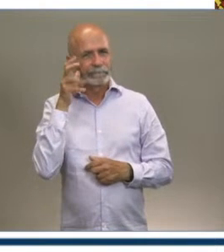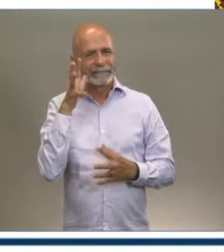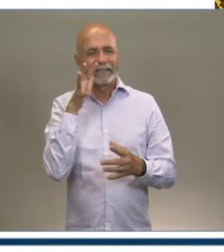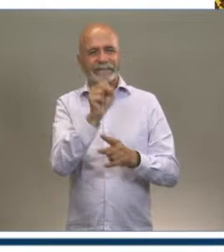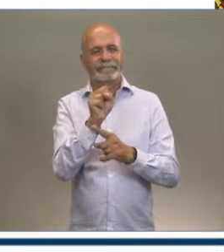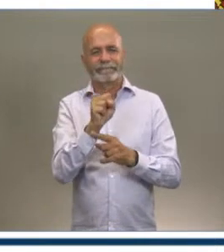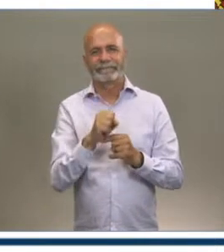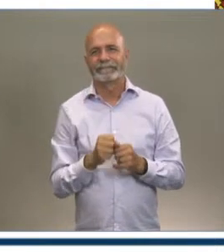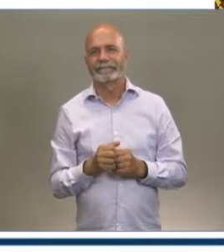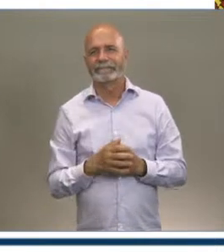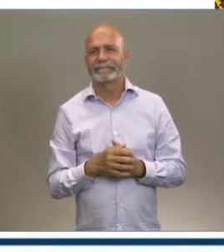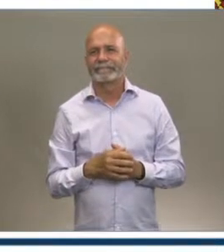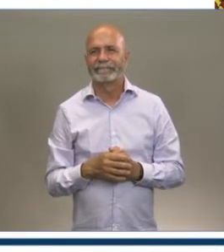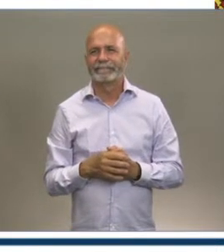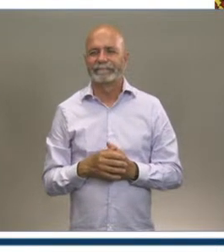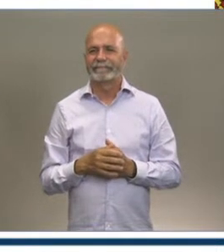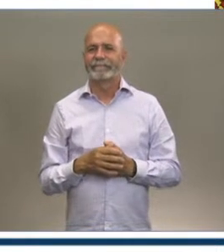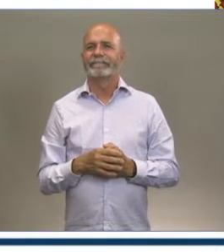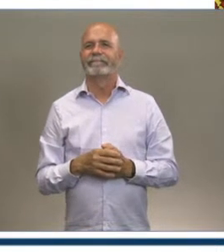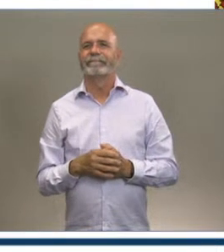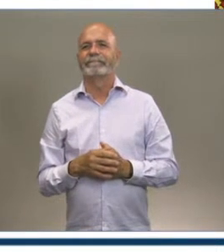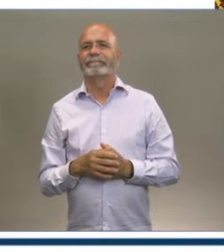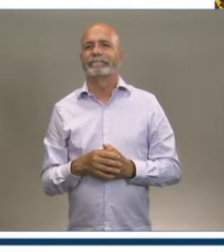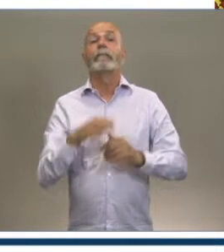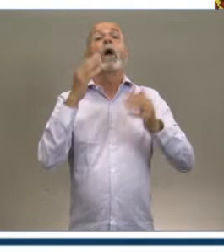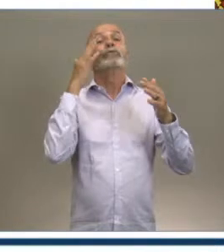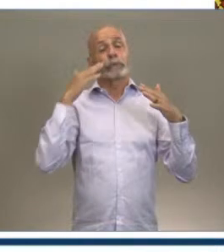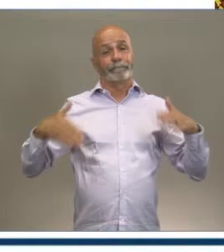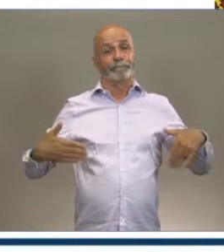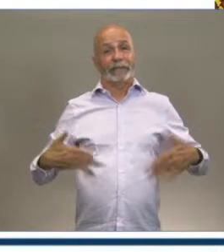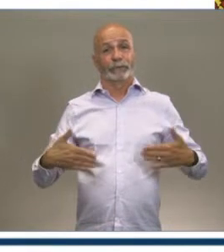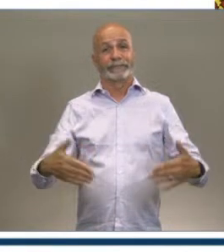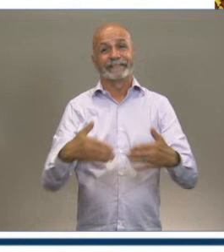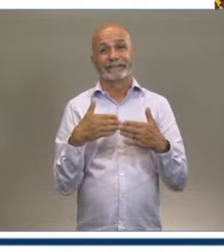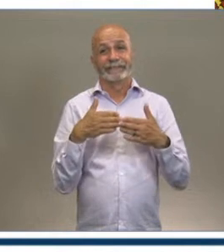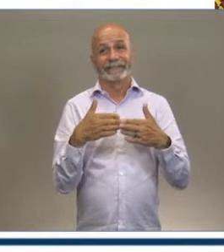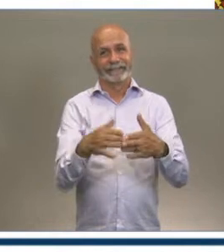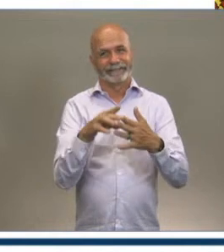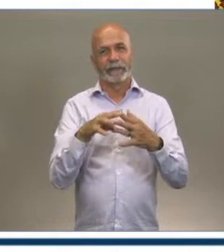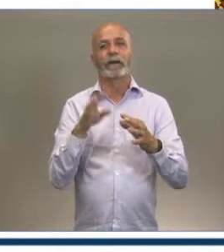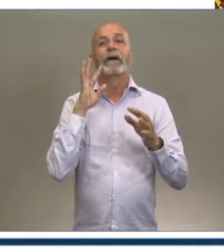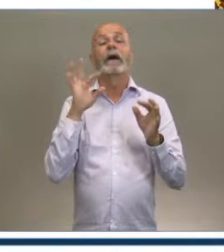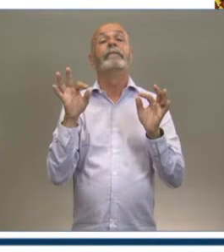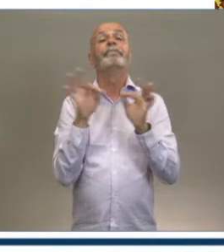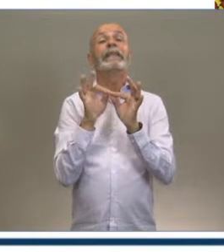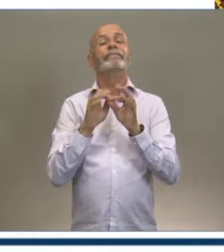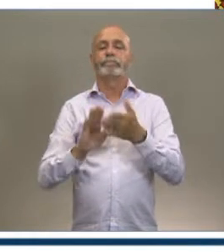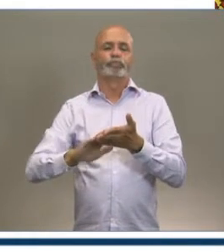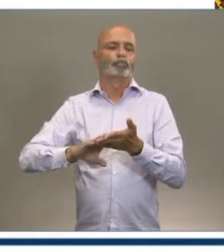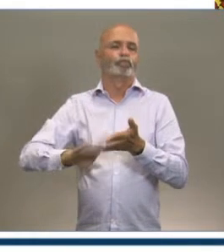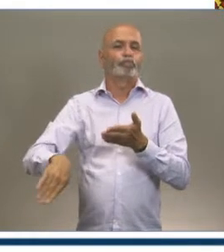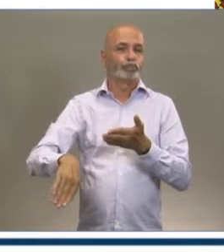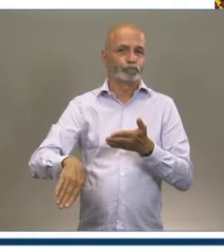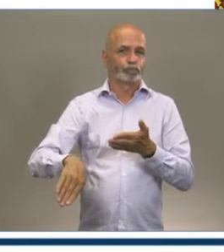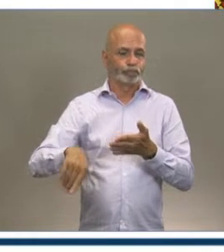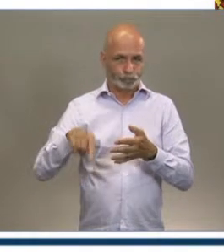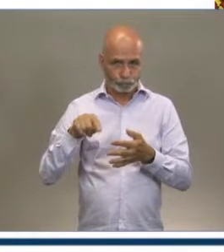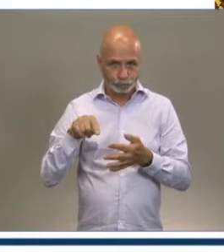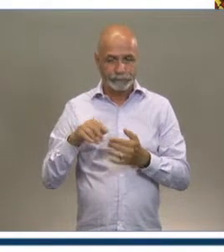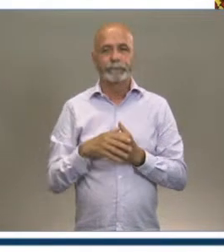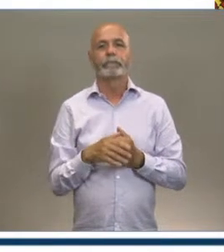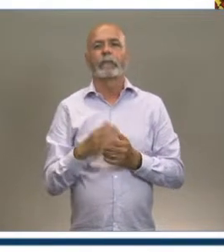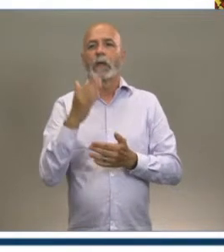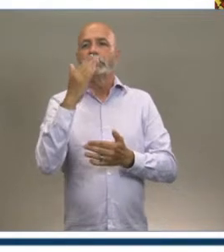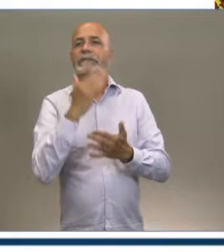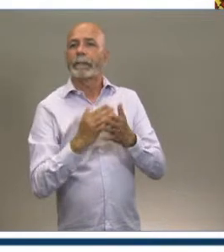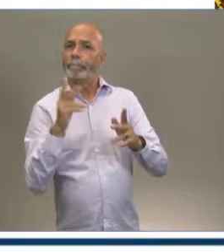removing the travel fees on all provincial ferries. And to let people up here asking about the Cobequid Pass, and over the years numerous promises have been made to remove the